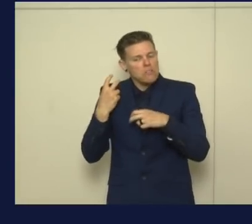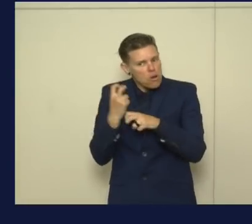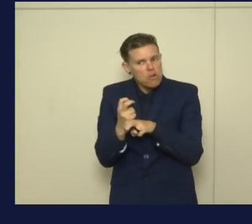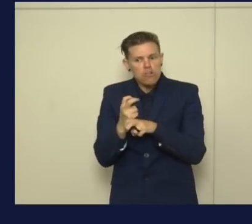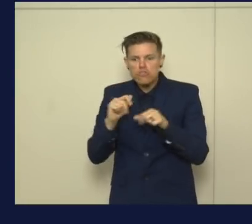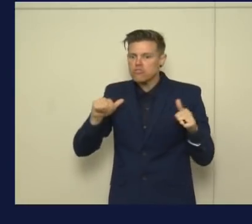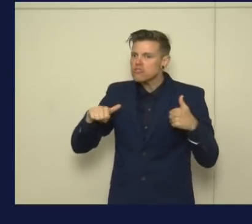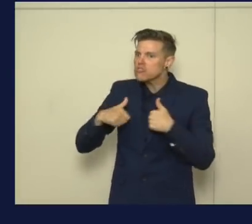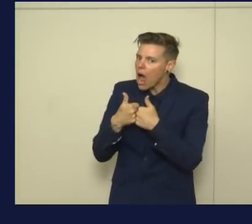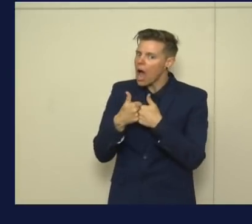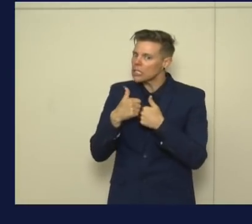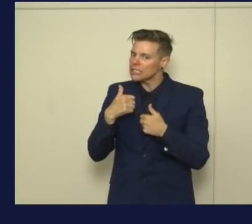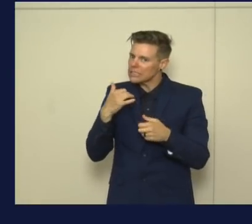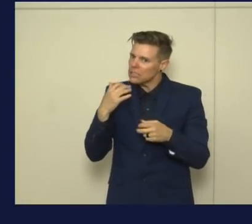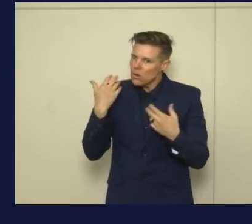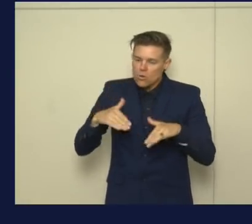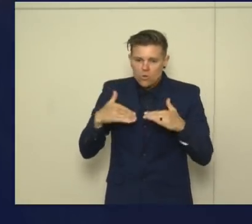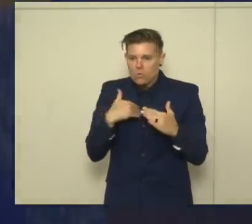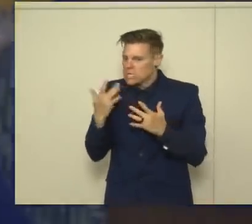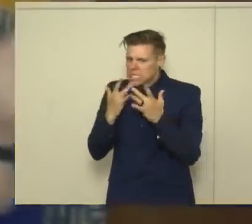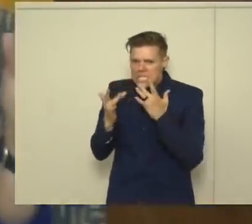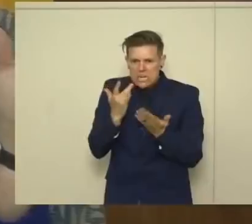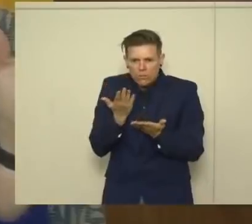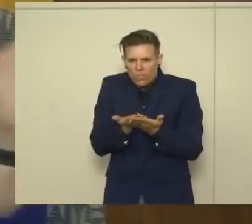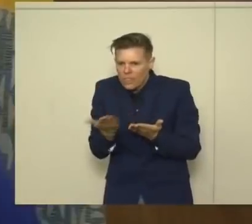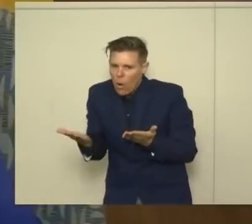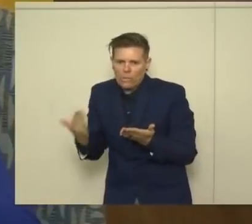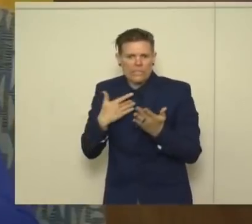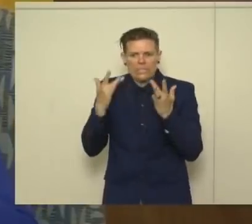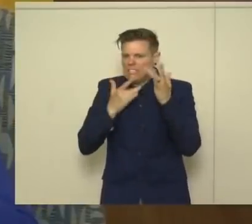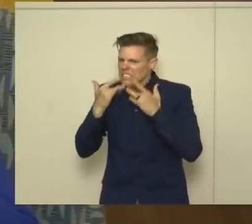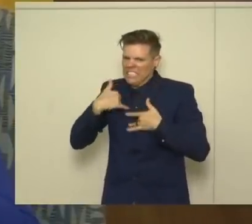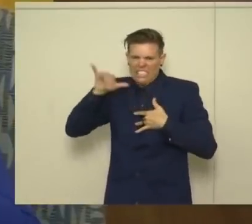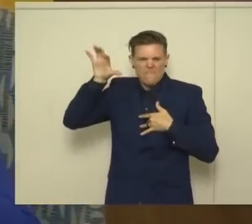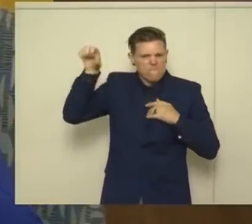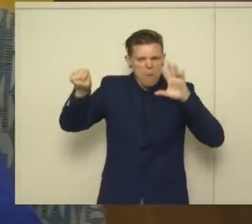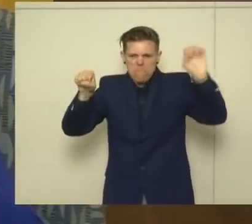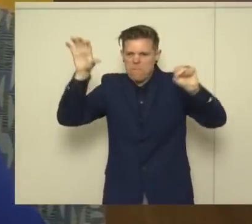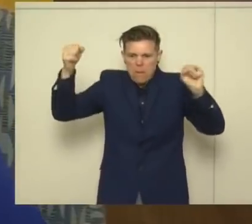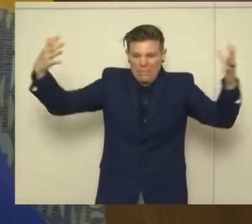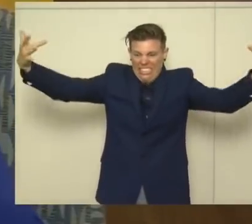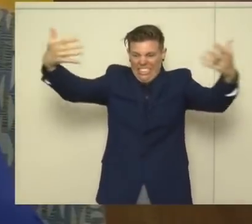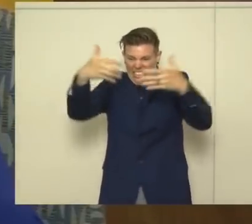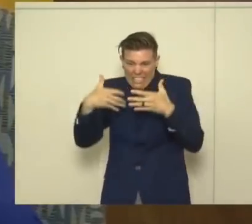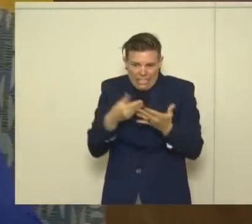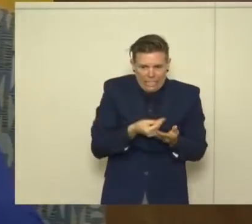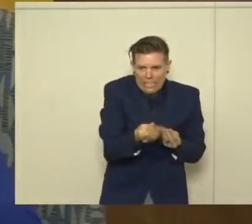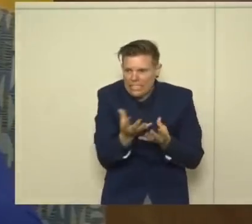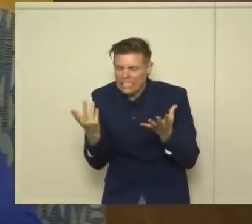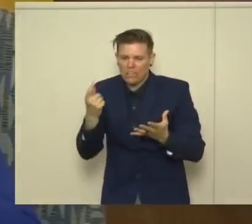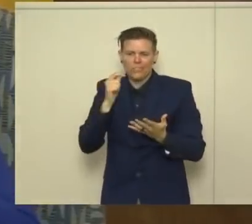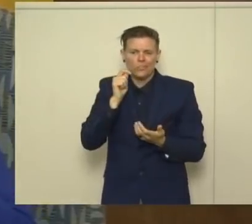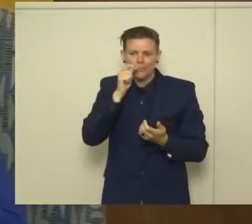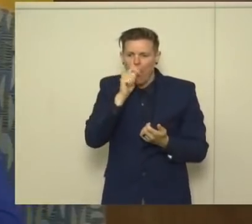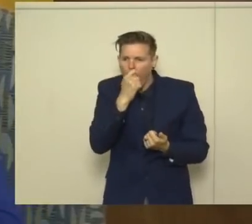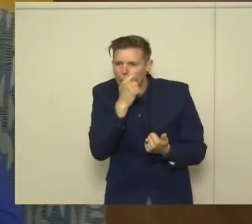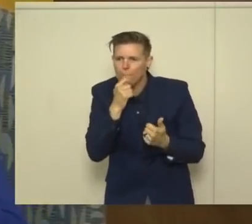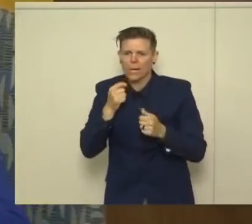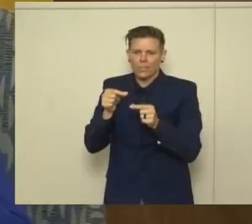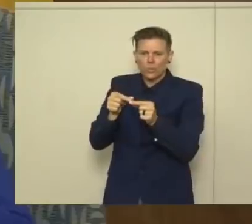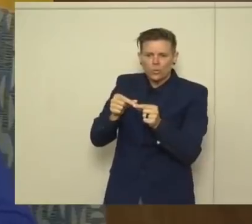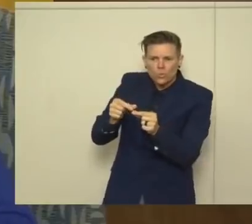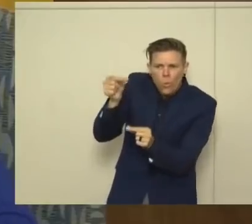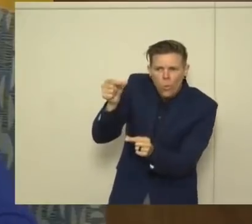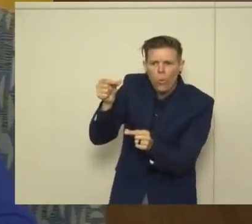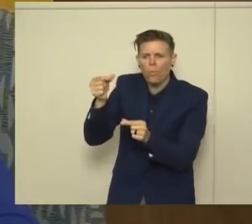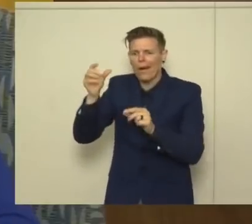as all of the states are competing for the commodities on the front end, swabs, tips, the test tubes, and the reagents